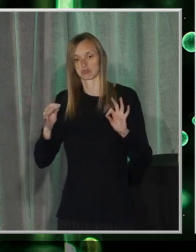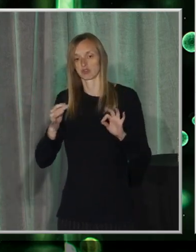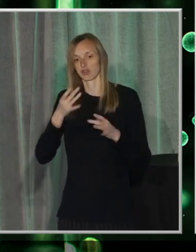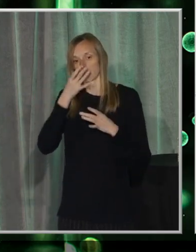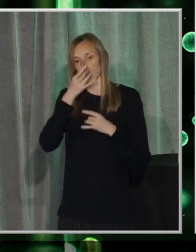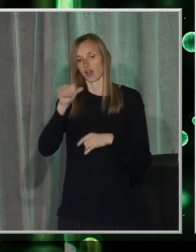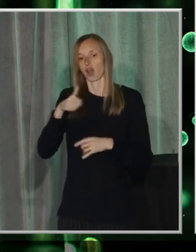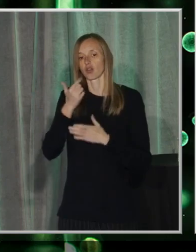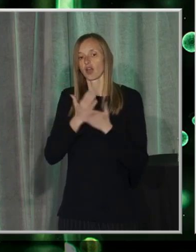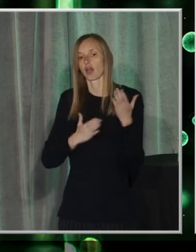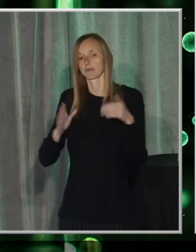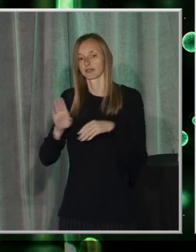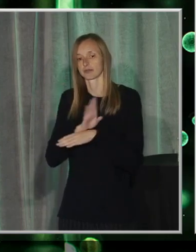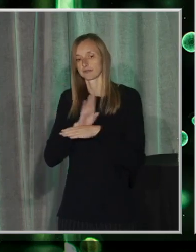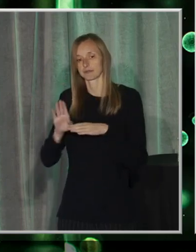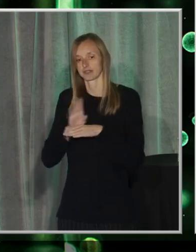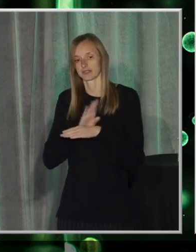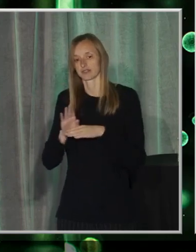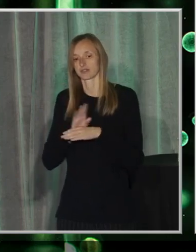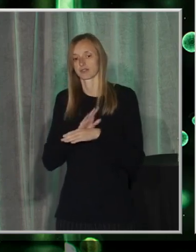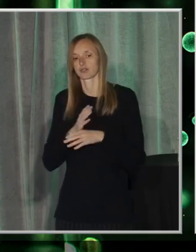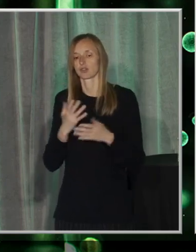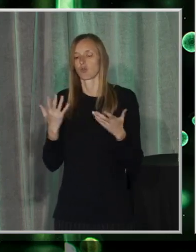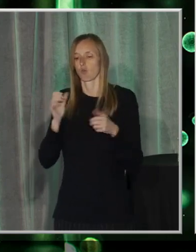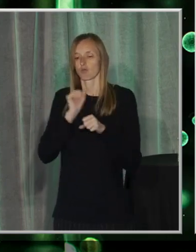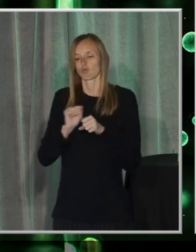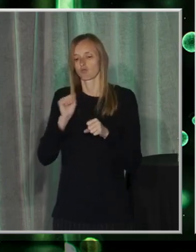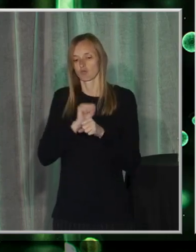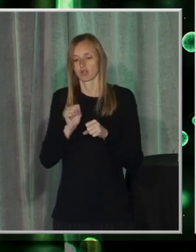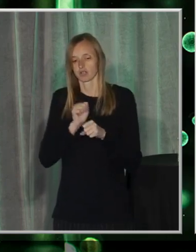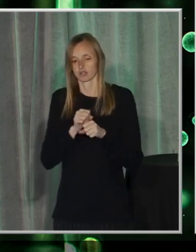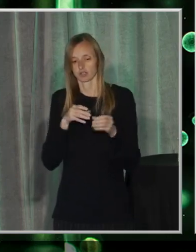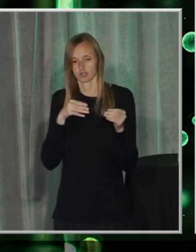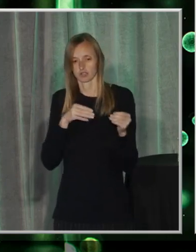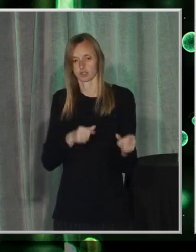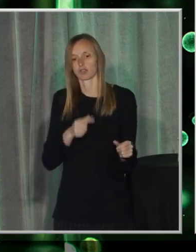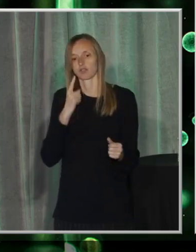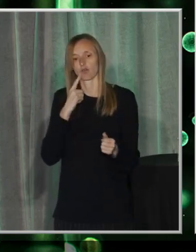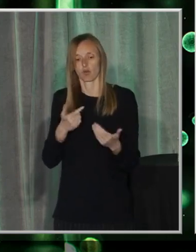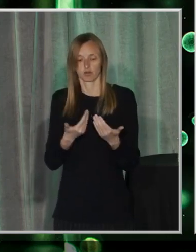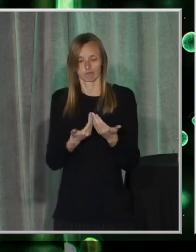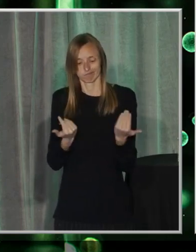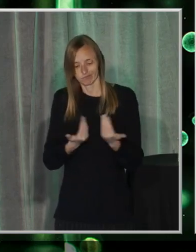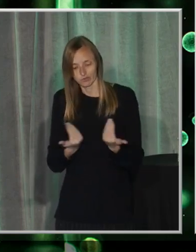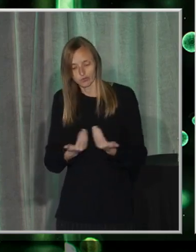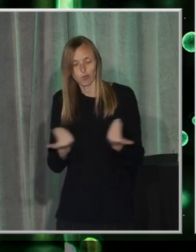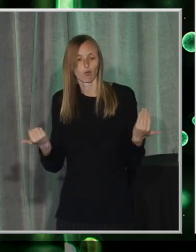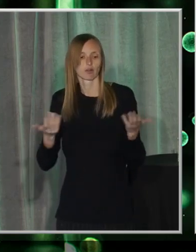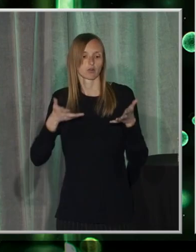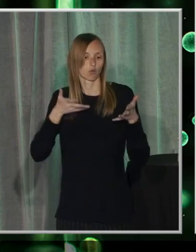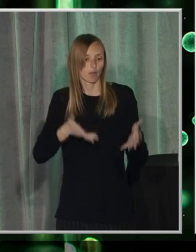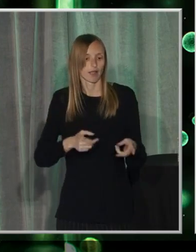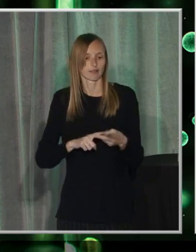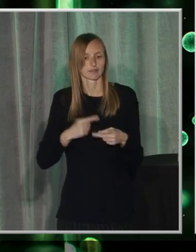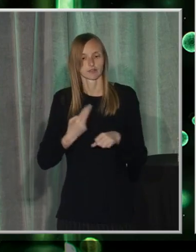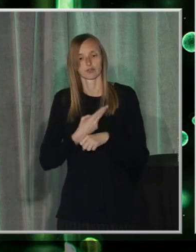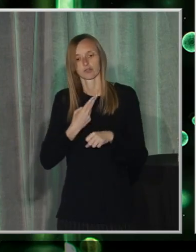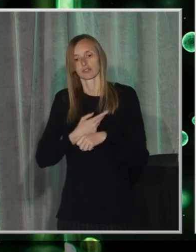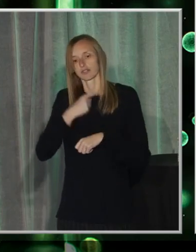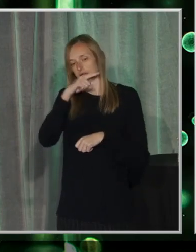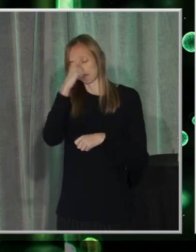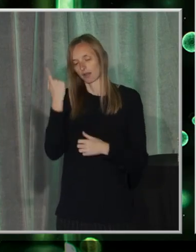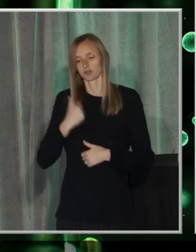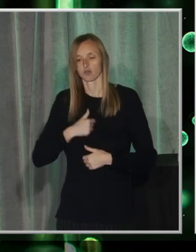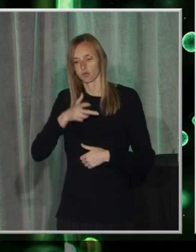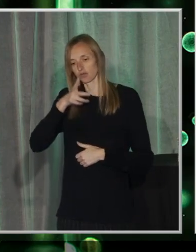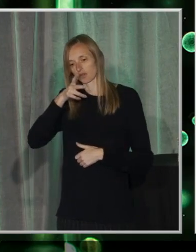elements of the business, what work you put into those in terms of sorting out the waste, using the black soldier fly larva, and